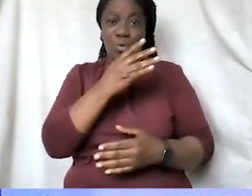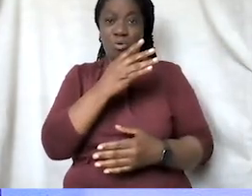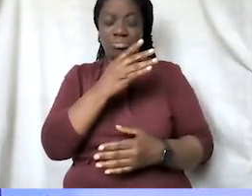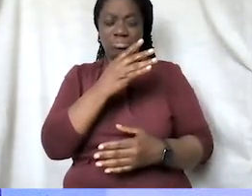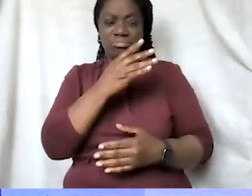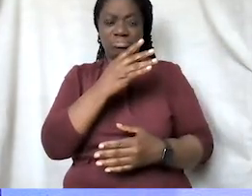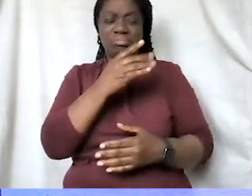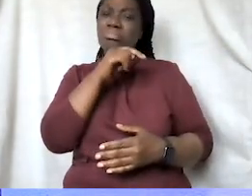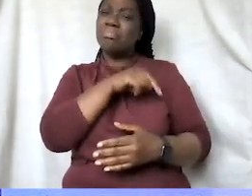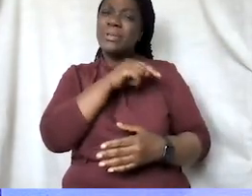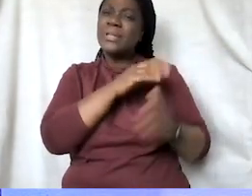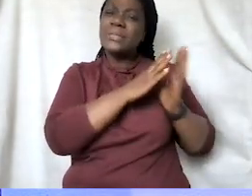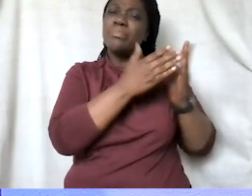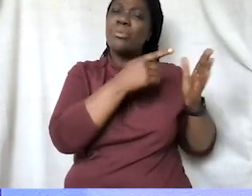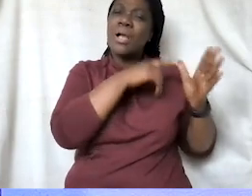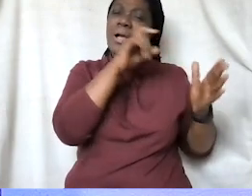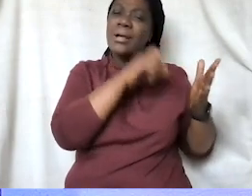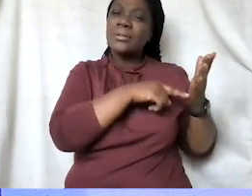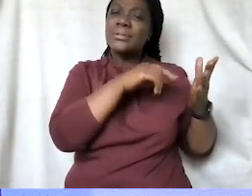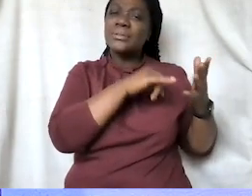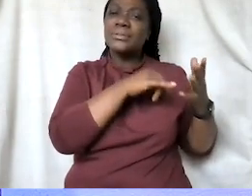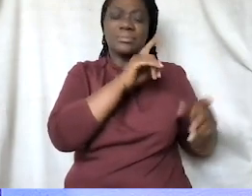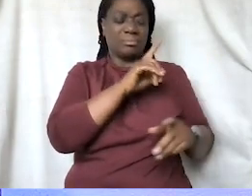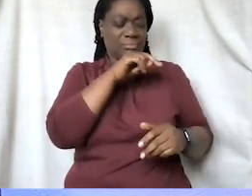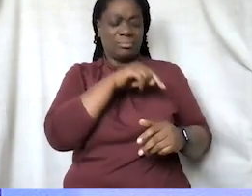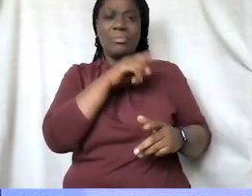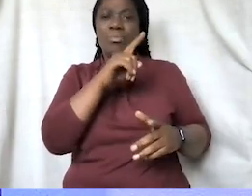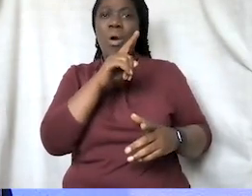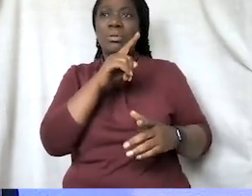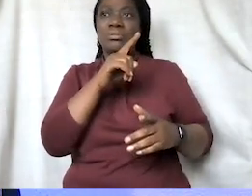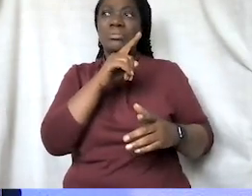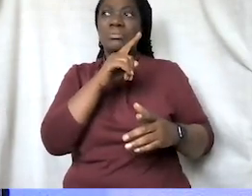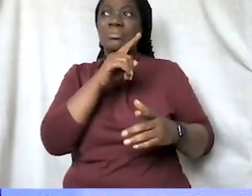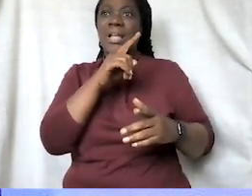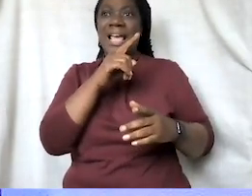of the Holy Spirit. And whenever the Holy Spirit